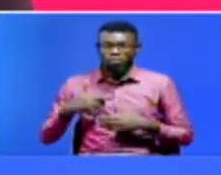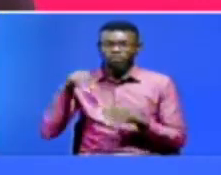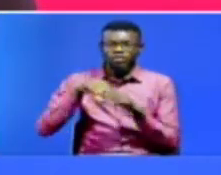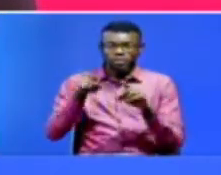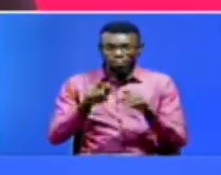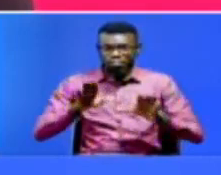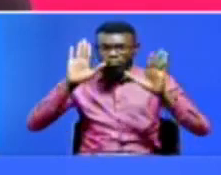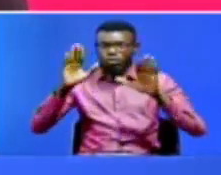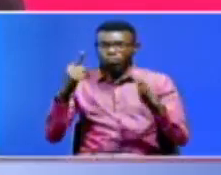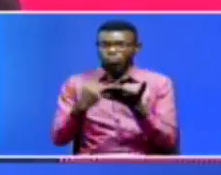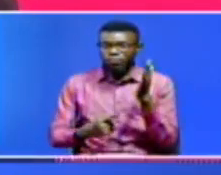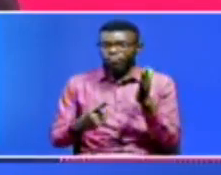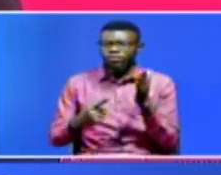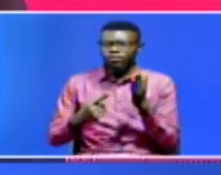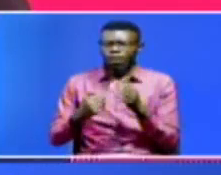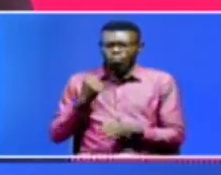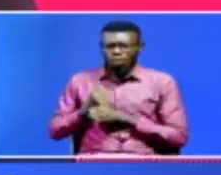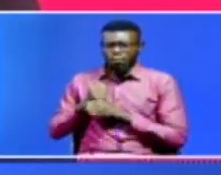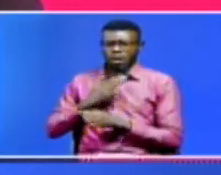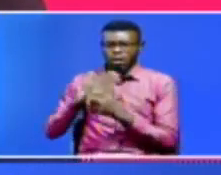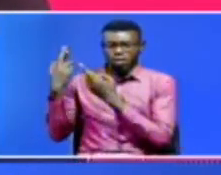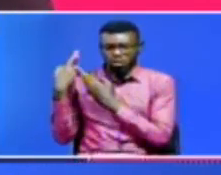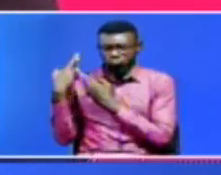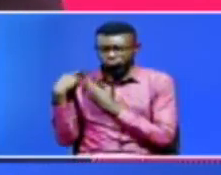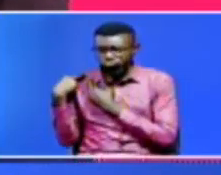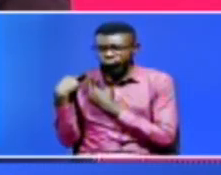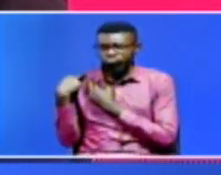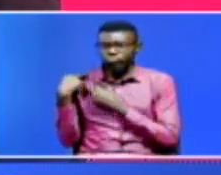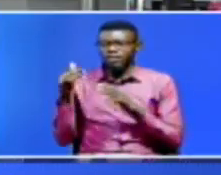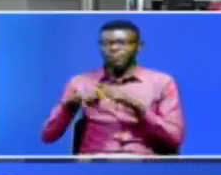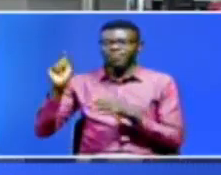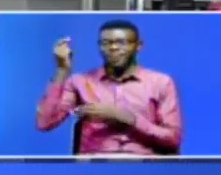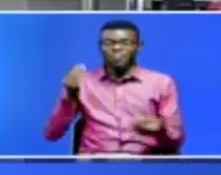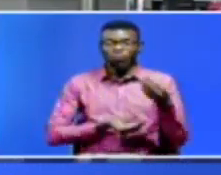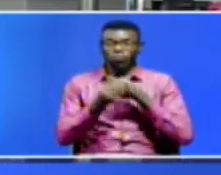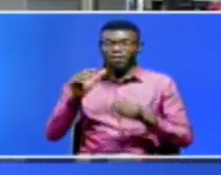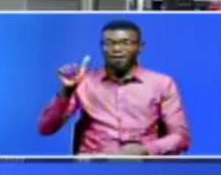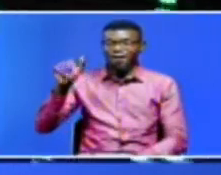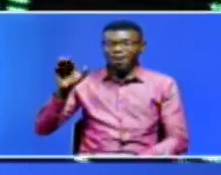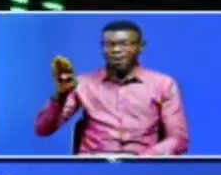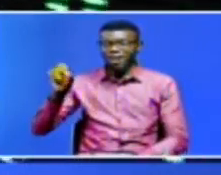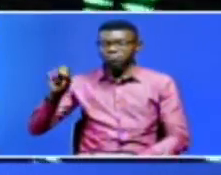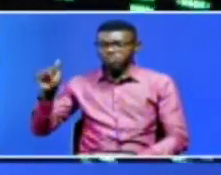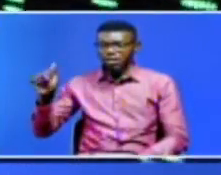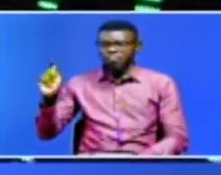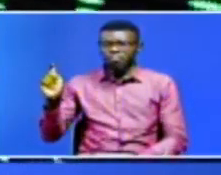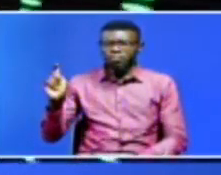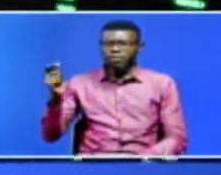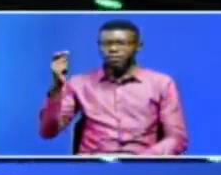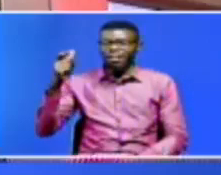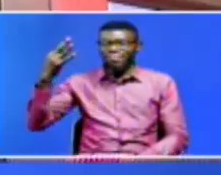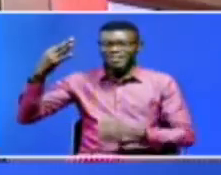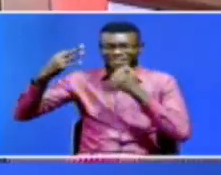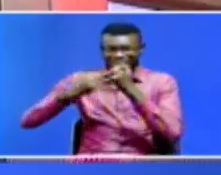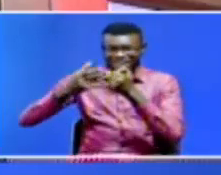more importantly, play our rightful role in the Kenyan economy. ABSA Bank Kenya has presence in 38